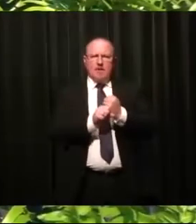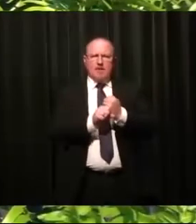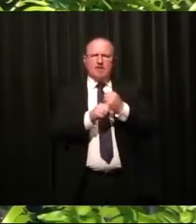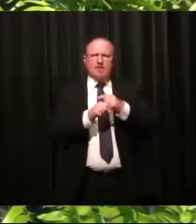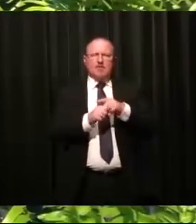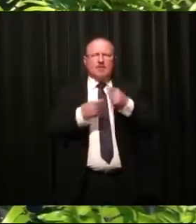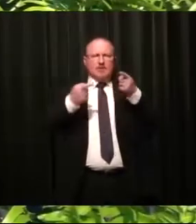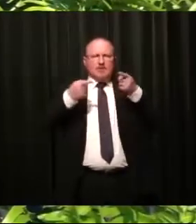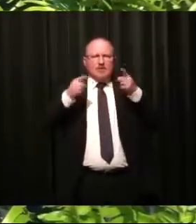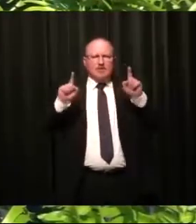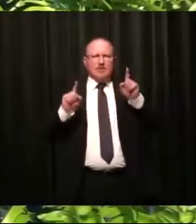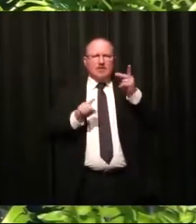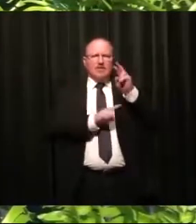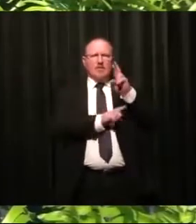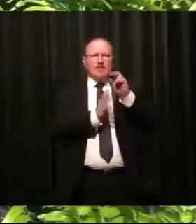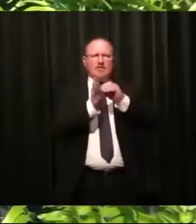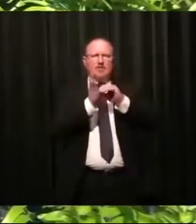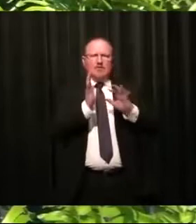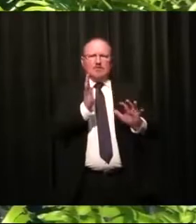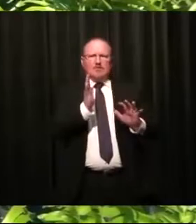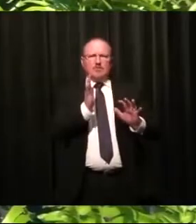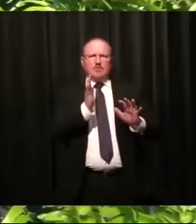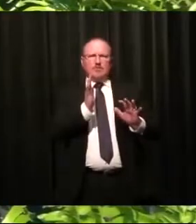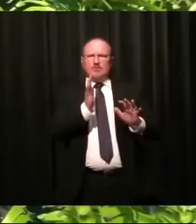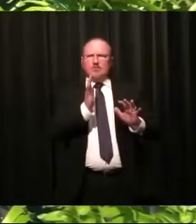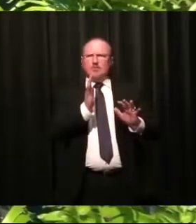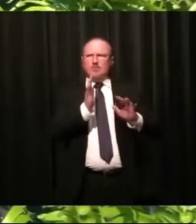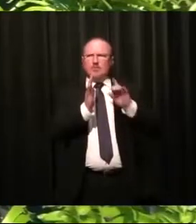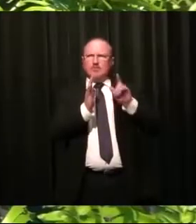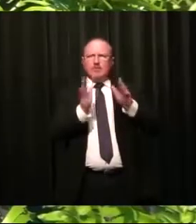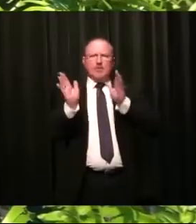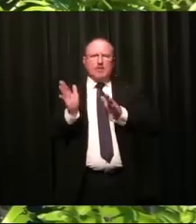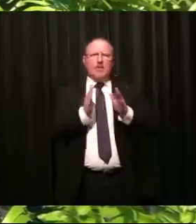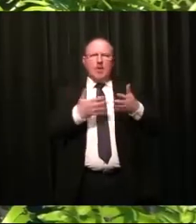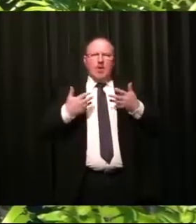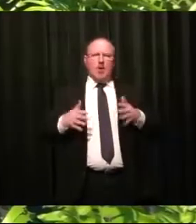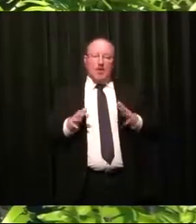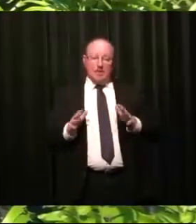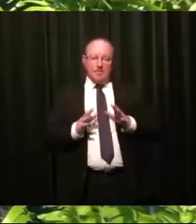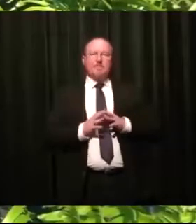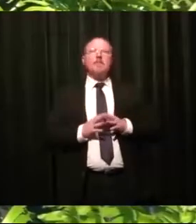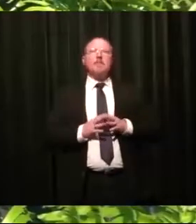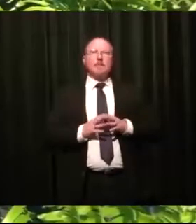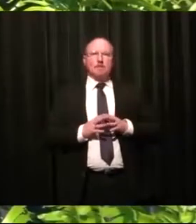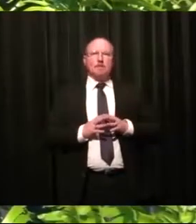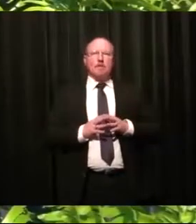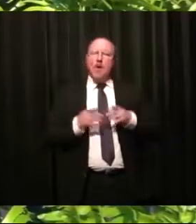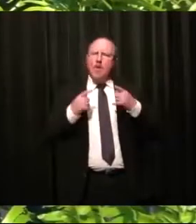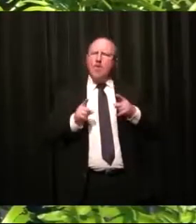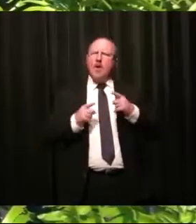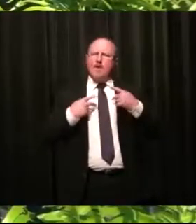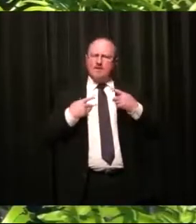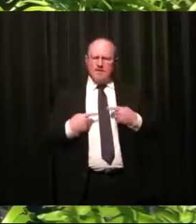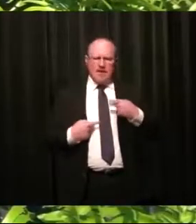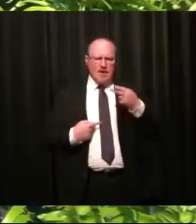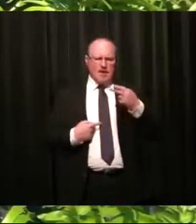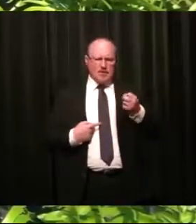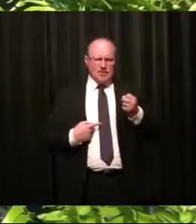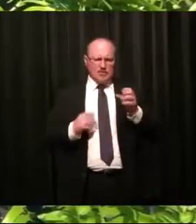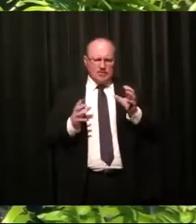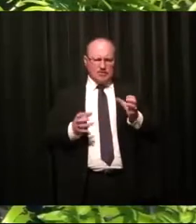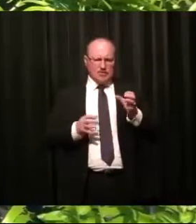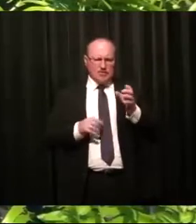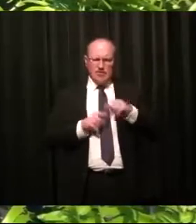made to be an Achieve Virtual student, you were prepared. While physical